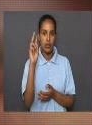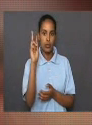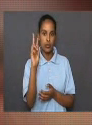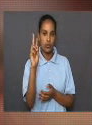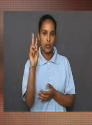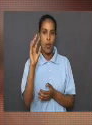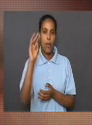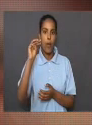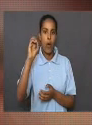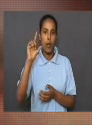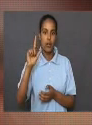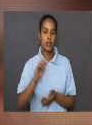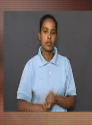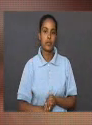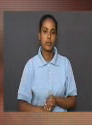0.012 moles.